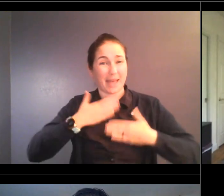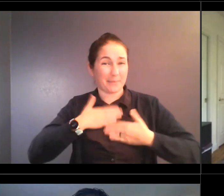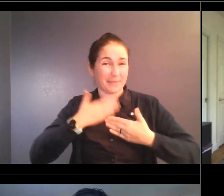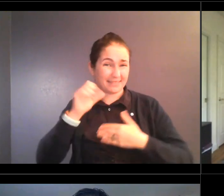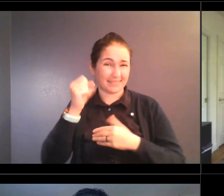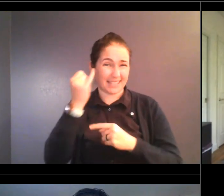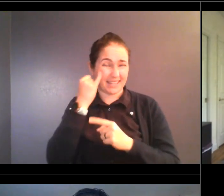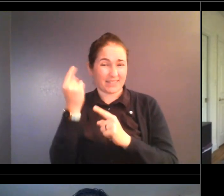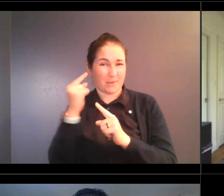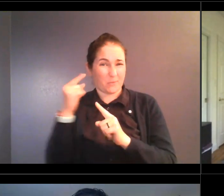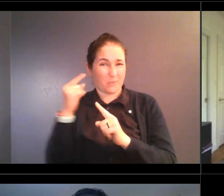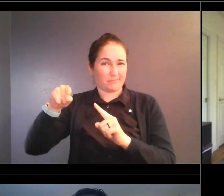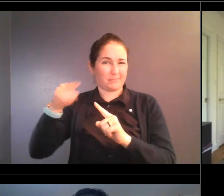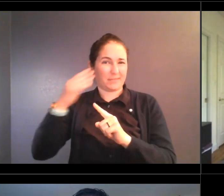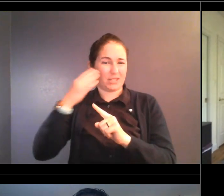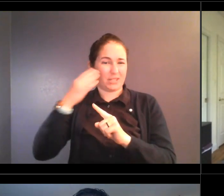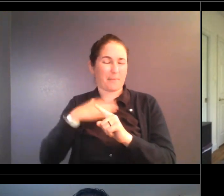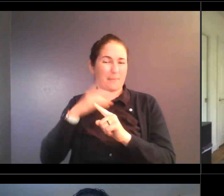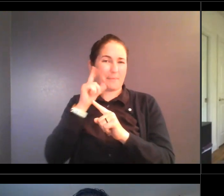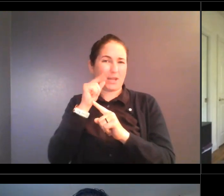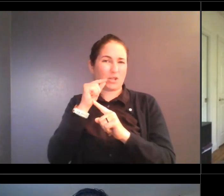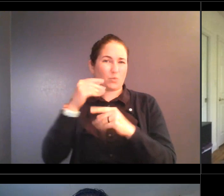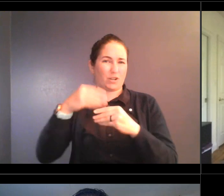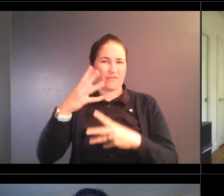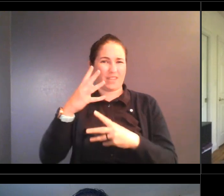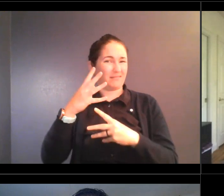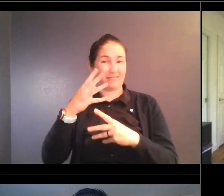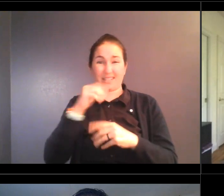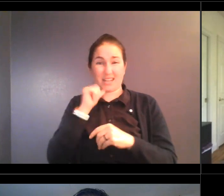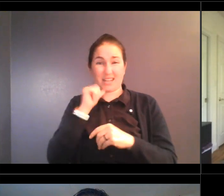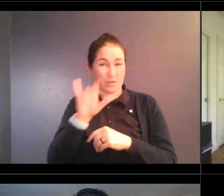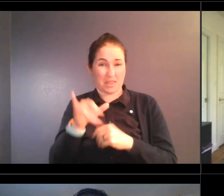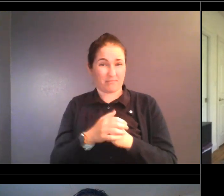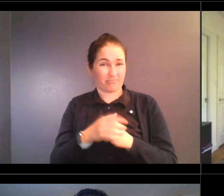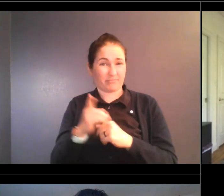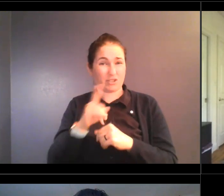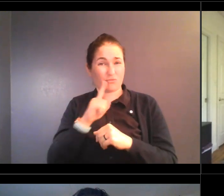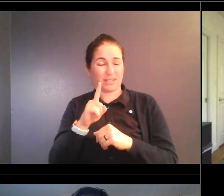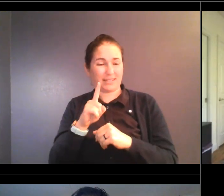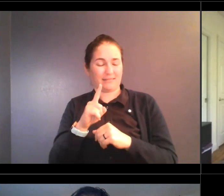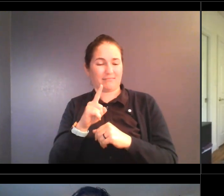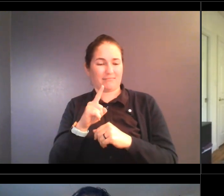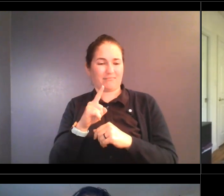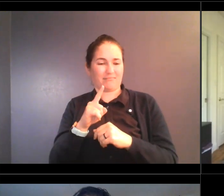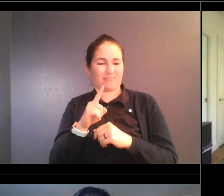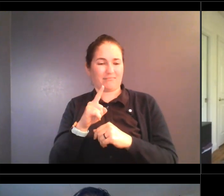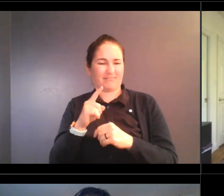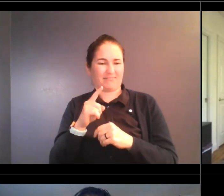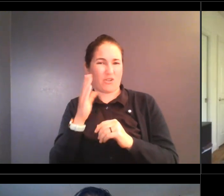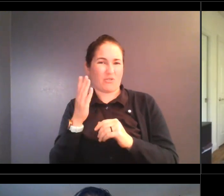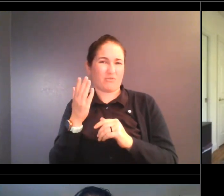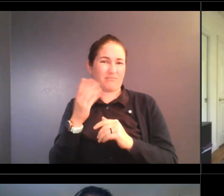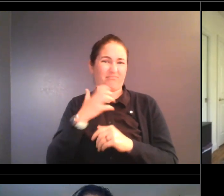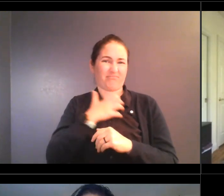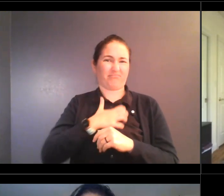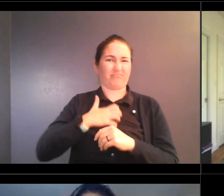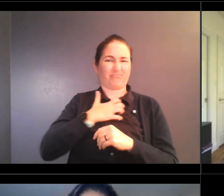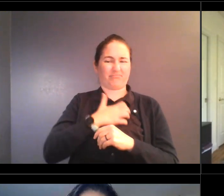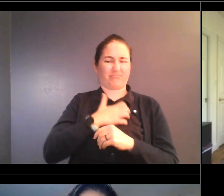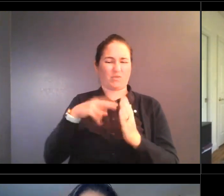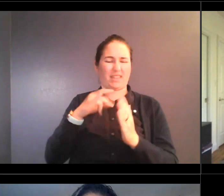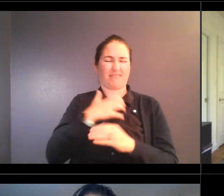if somebody is on my Twitter feed not doing one of those things or actively contributing to anti-happiness, unhappiness,